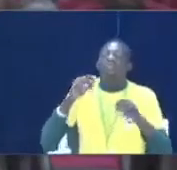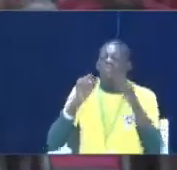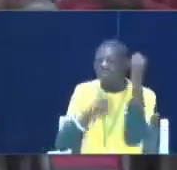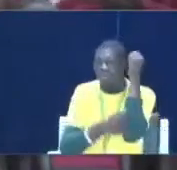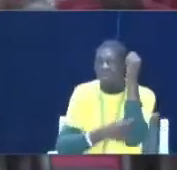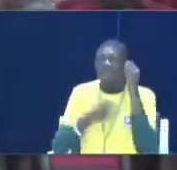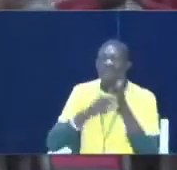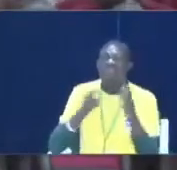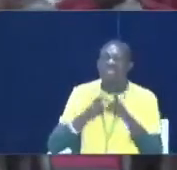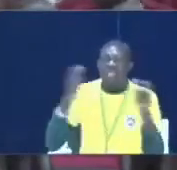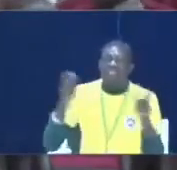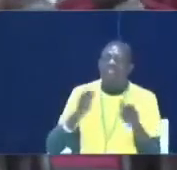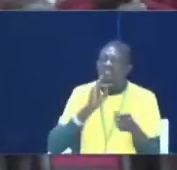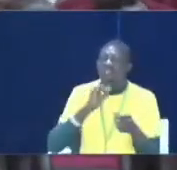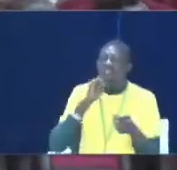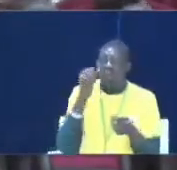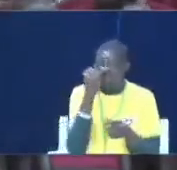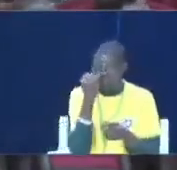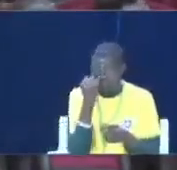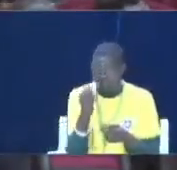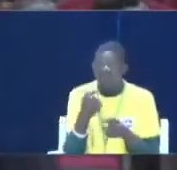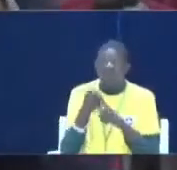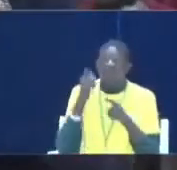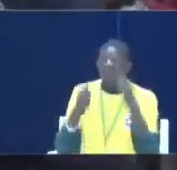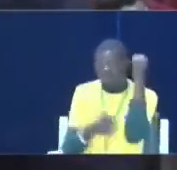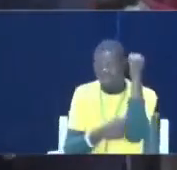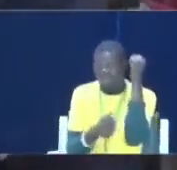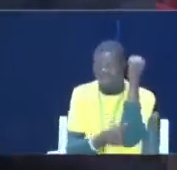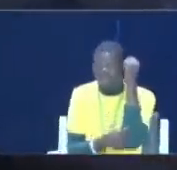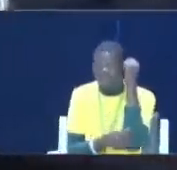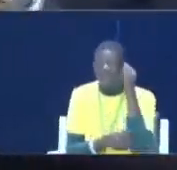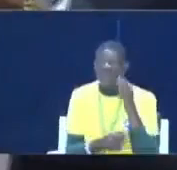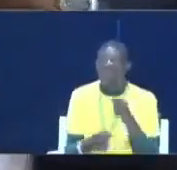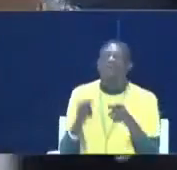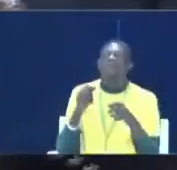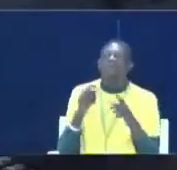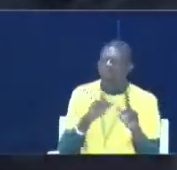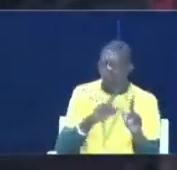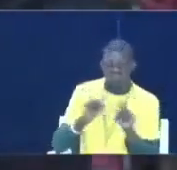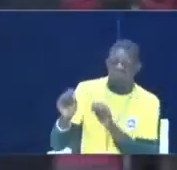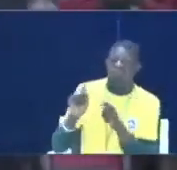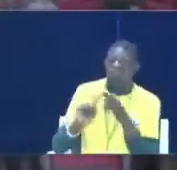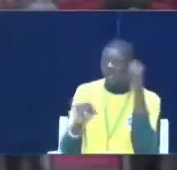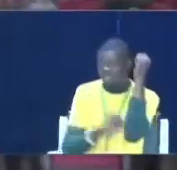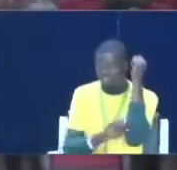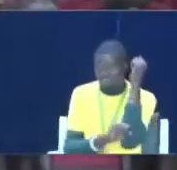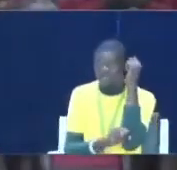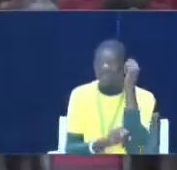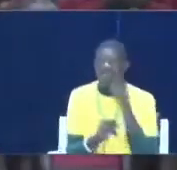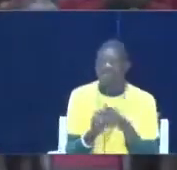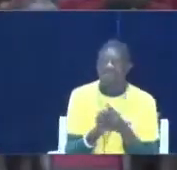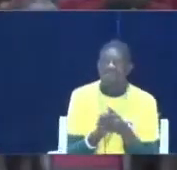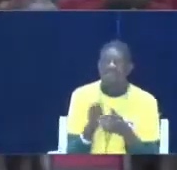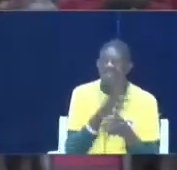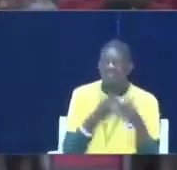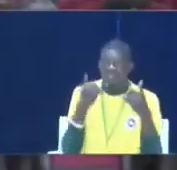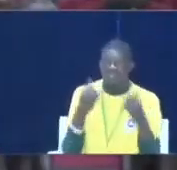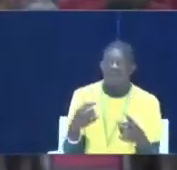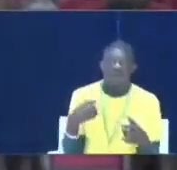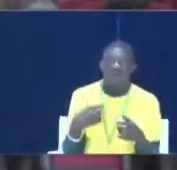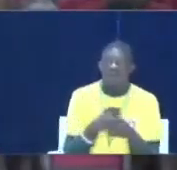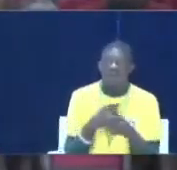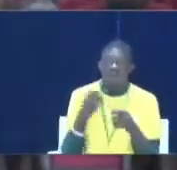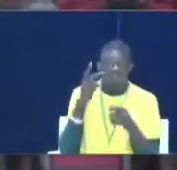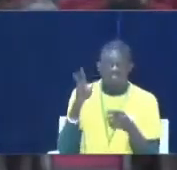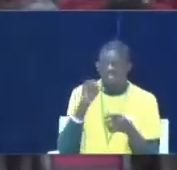the enlargement mandate is not a joke. From Abraham, God translated to Isaac. And now we quote them as